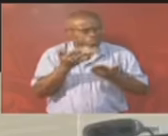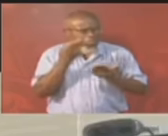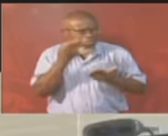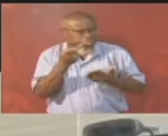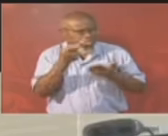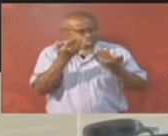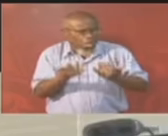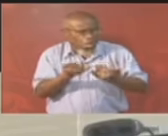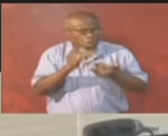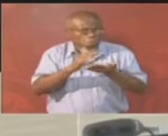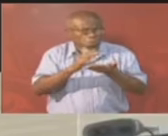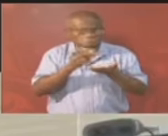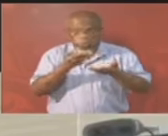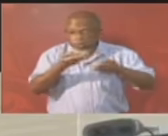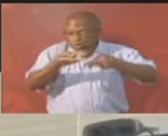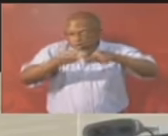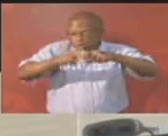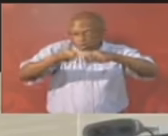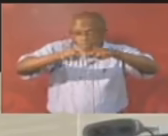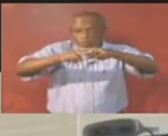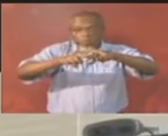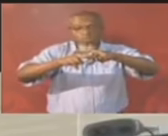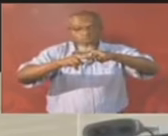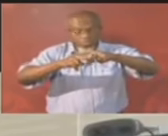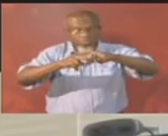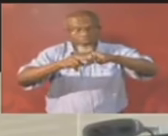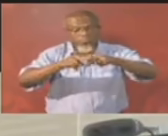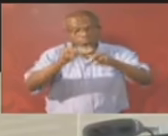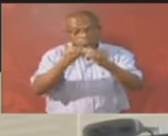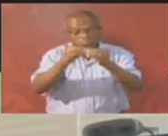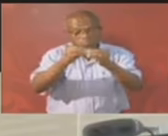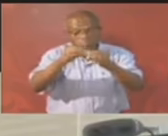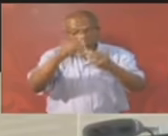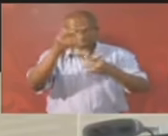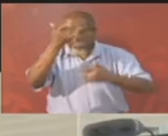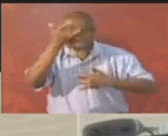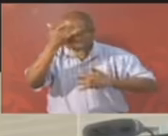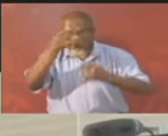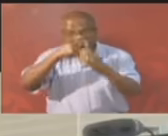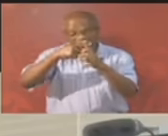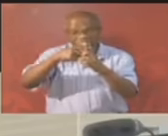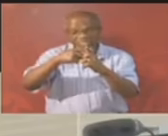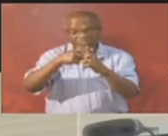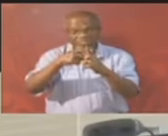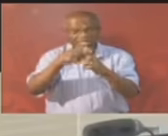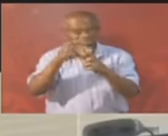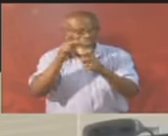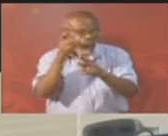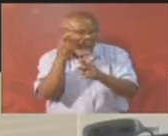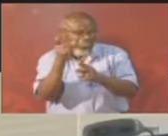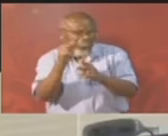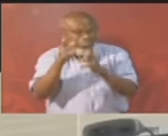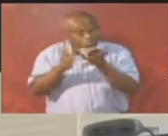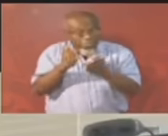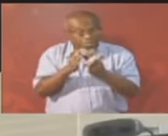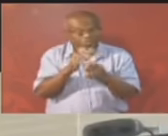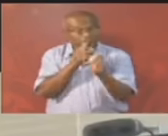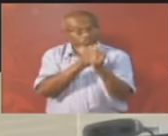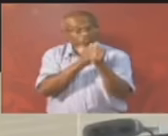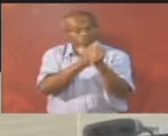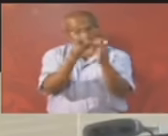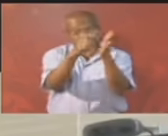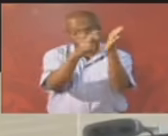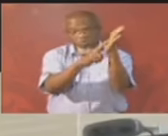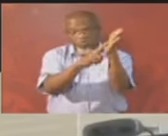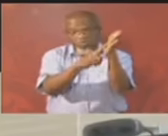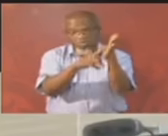high numbers, and especially when I believe we have more of a sort of a conformative population, even though being forced by